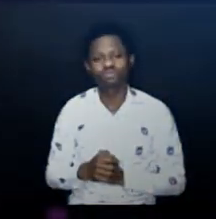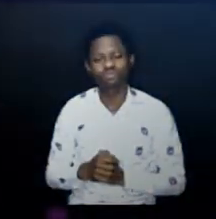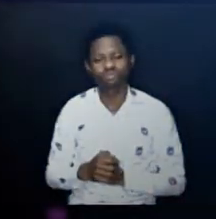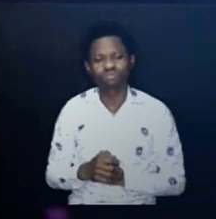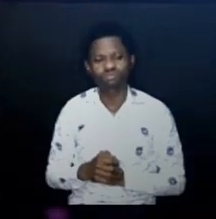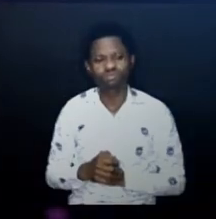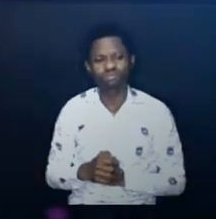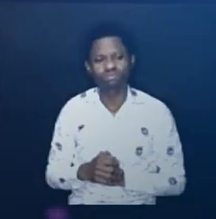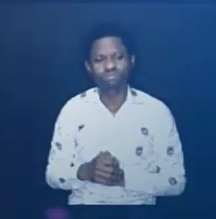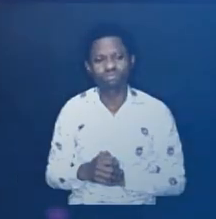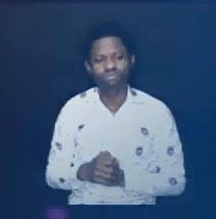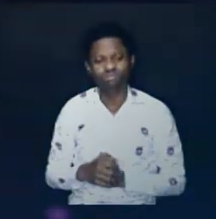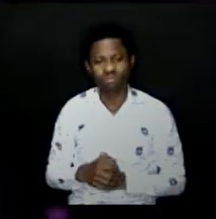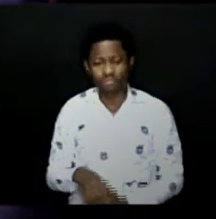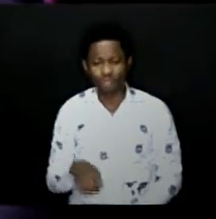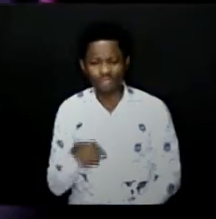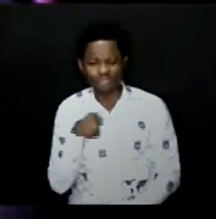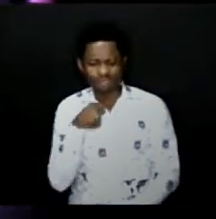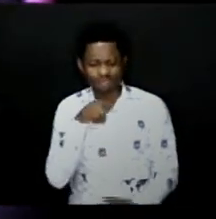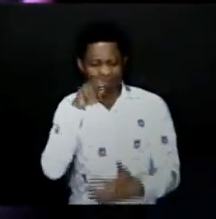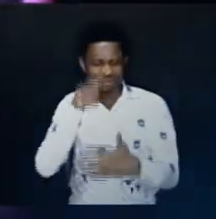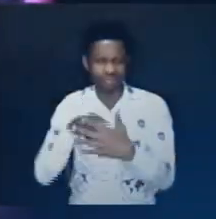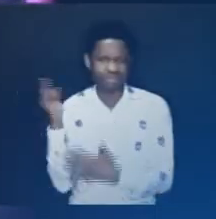this is a glorious mystery.